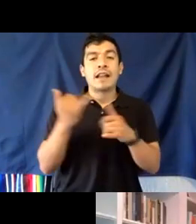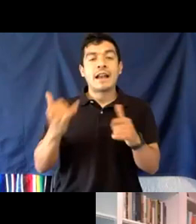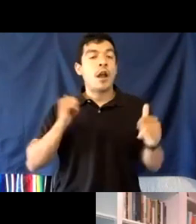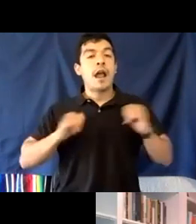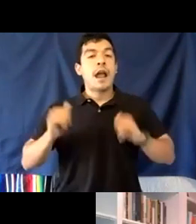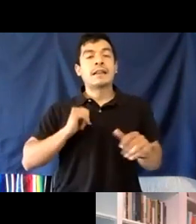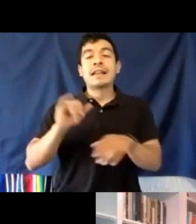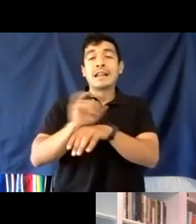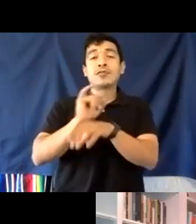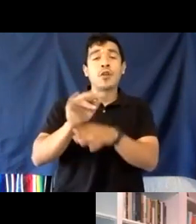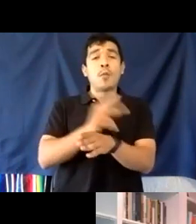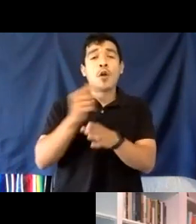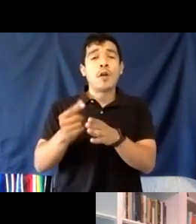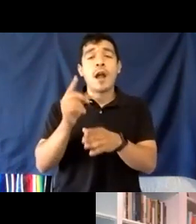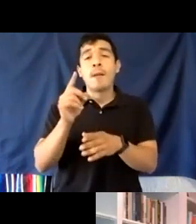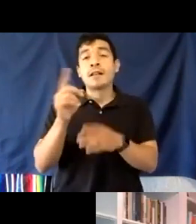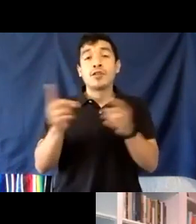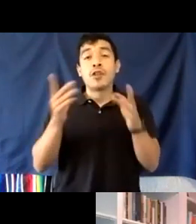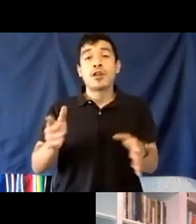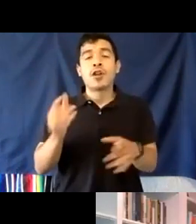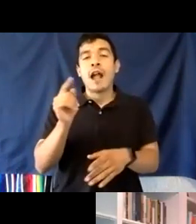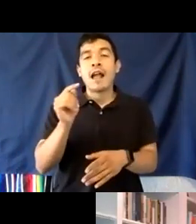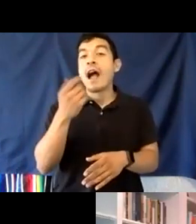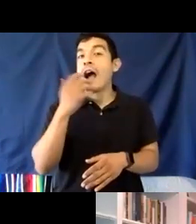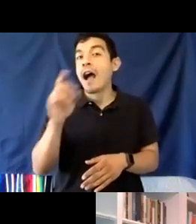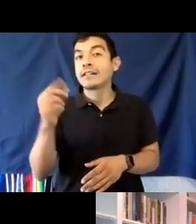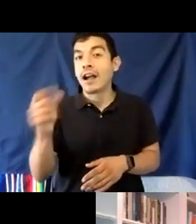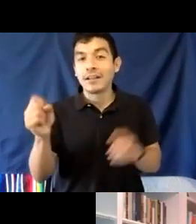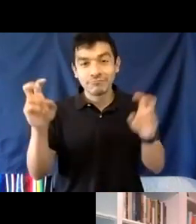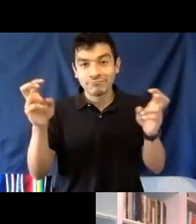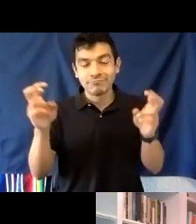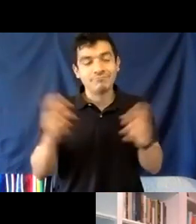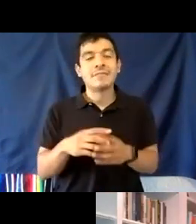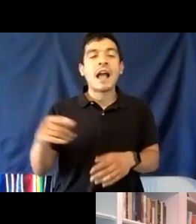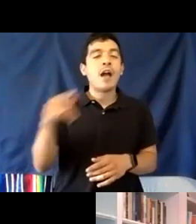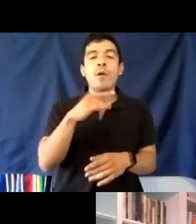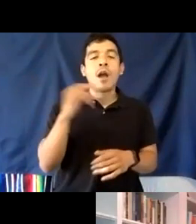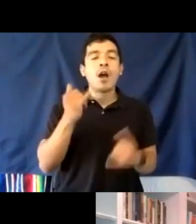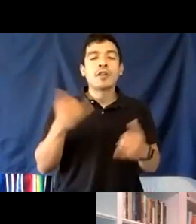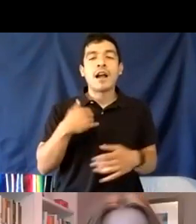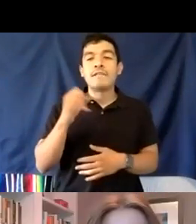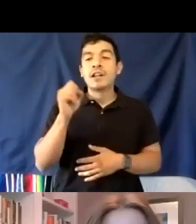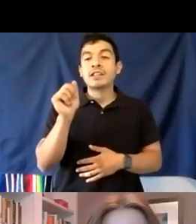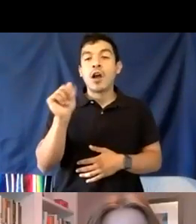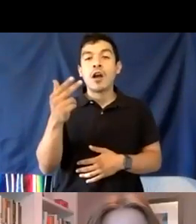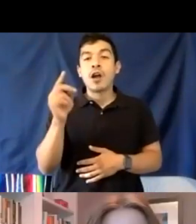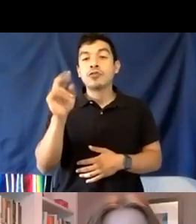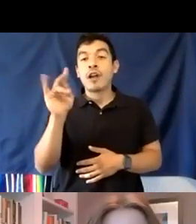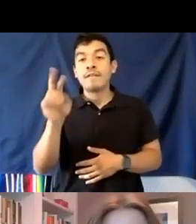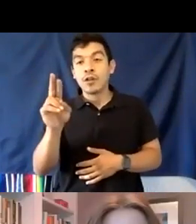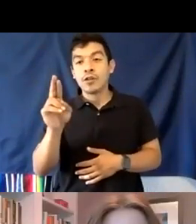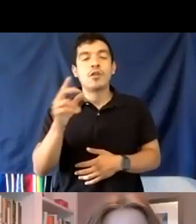director at Hot Docs, which is starting very soon. And finally, we have Sahar Driver, who is a documentary impact